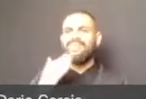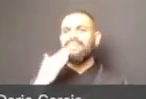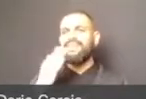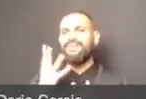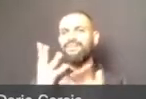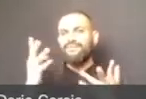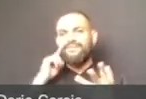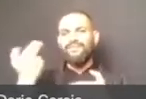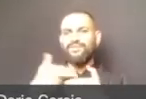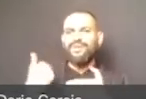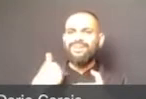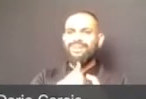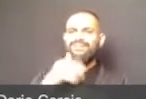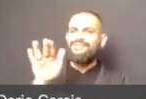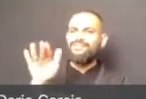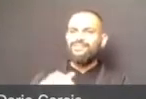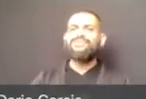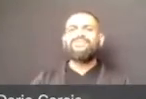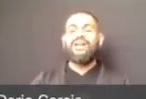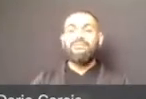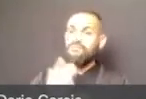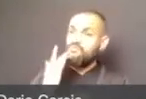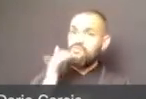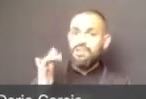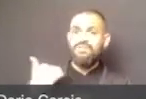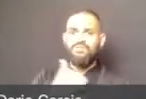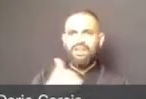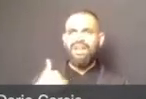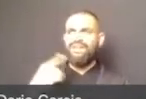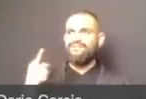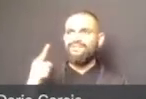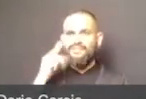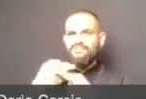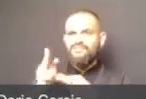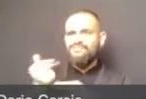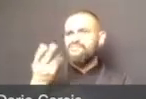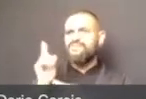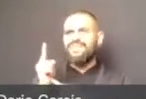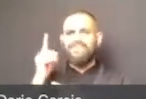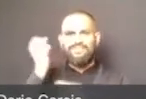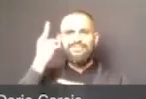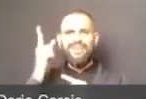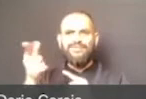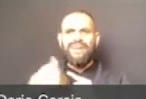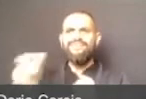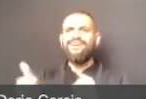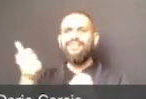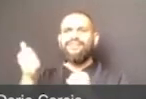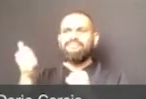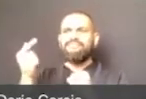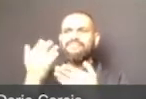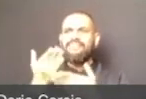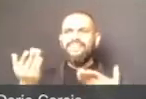We thank you for joining us this afternoon. Fortunately, we have you for a few minutes, and we understand you've got other commitments. So I know we're going to